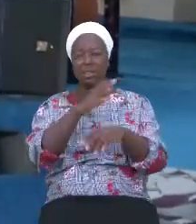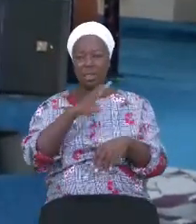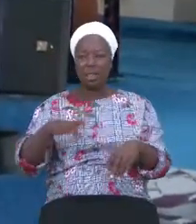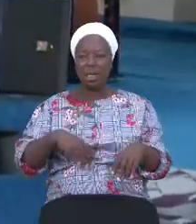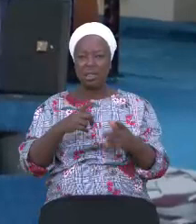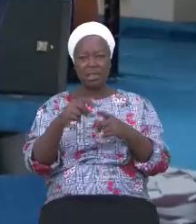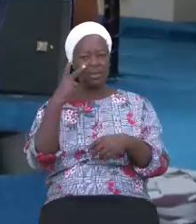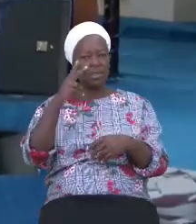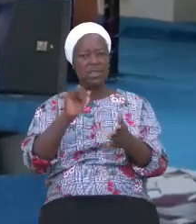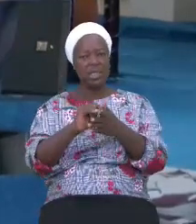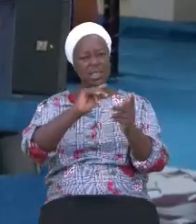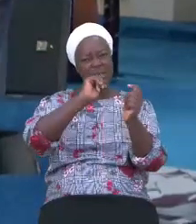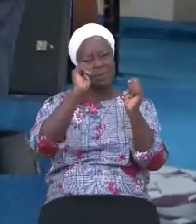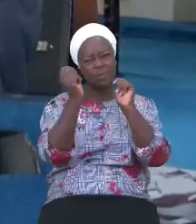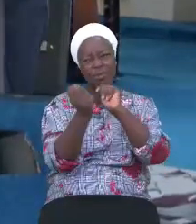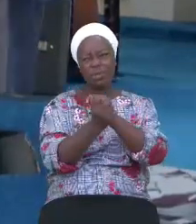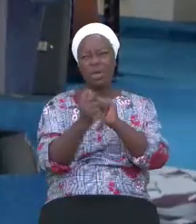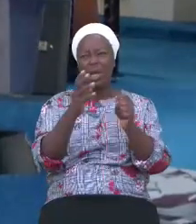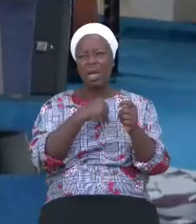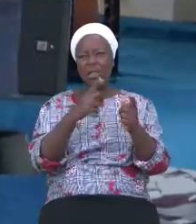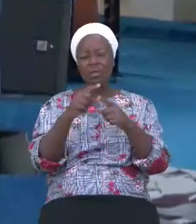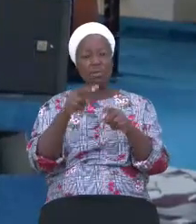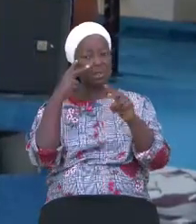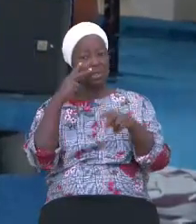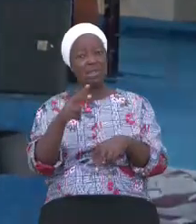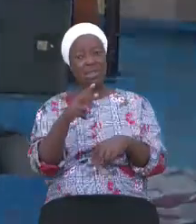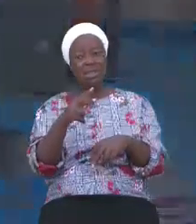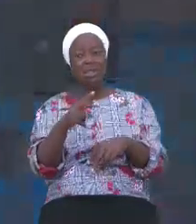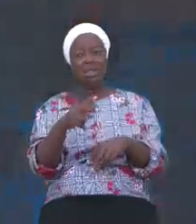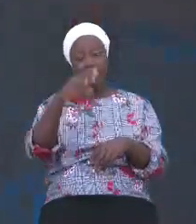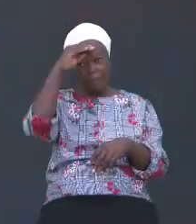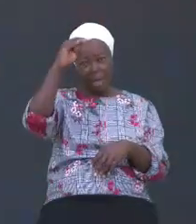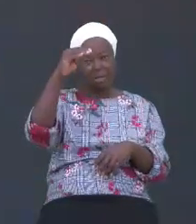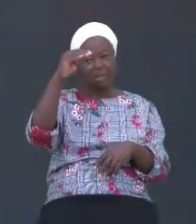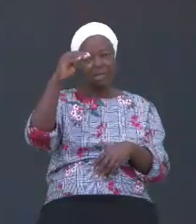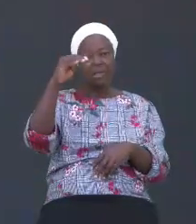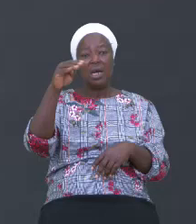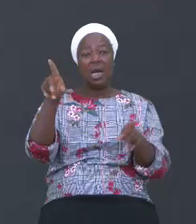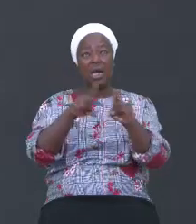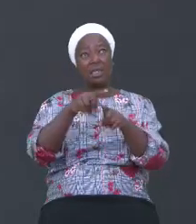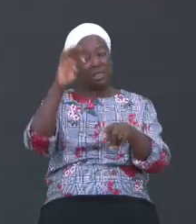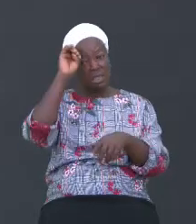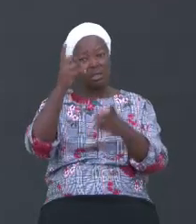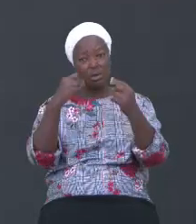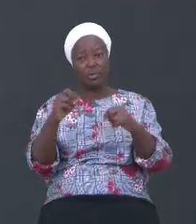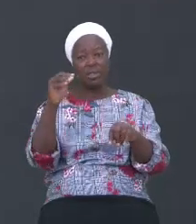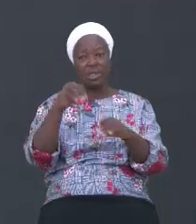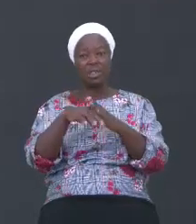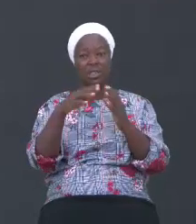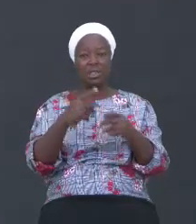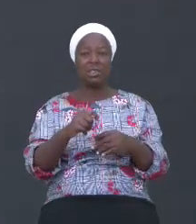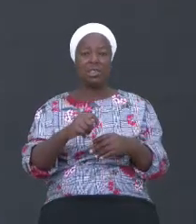see transfiguration. And you look at man as he comes in the hands